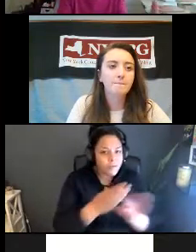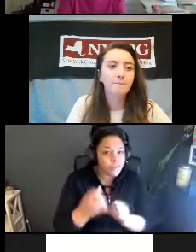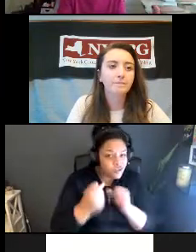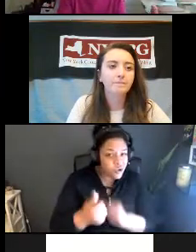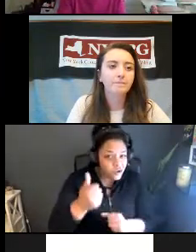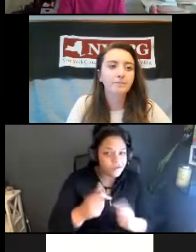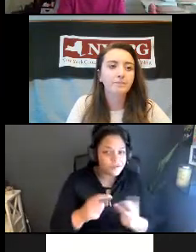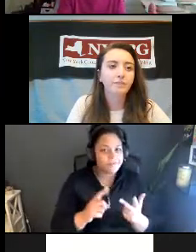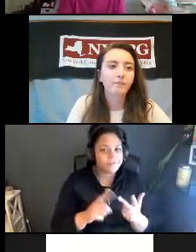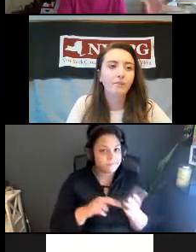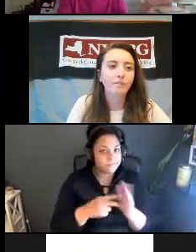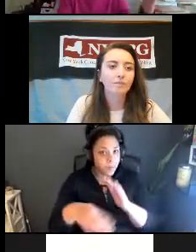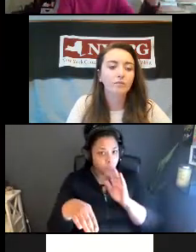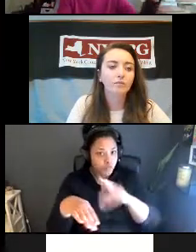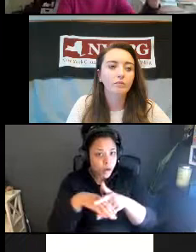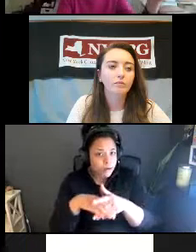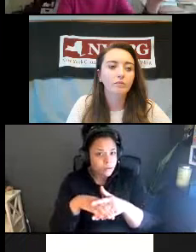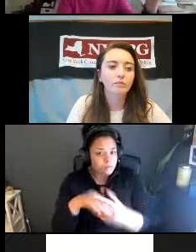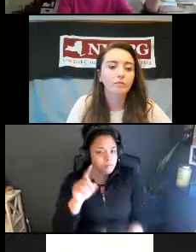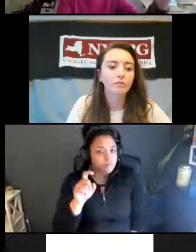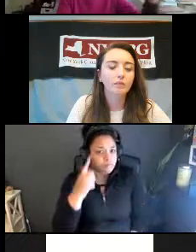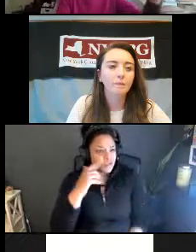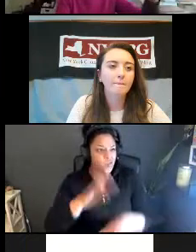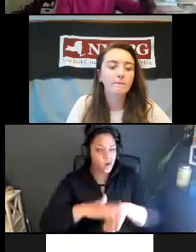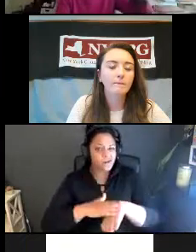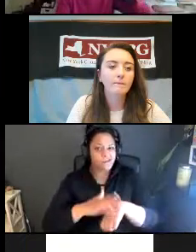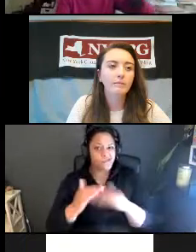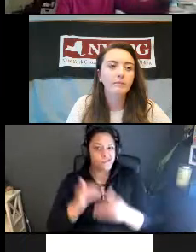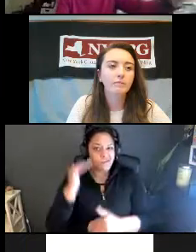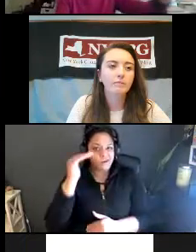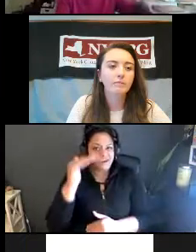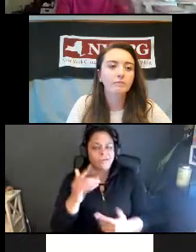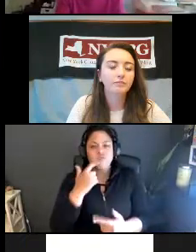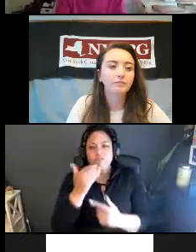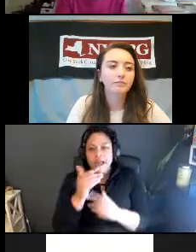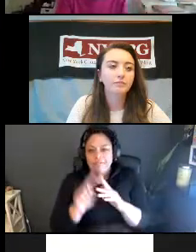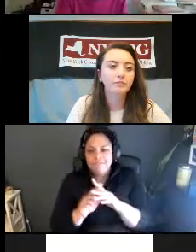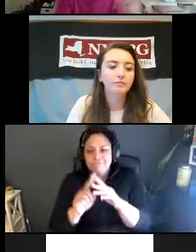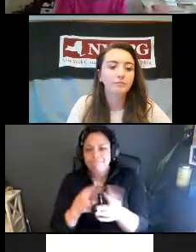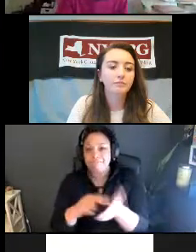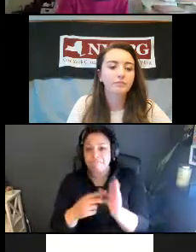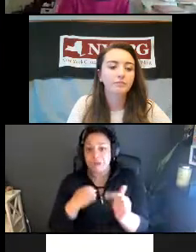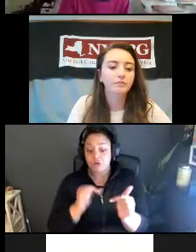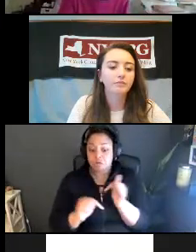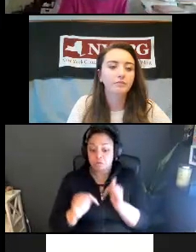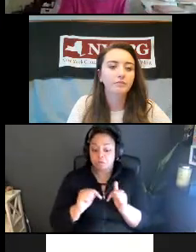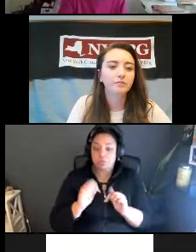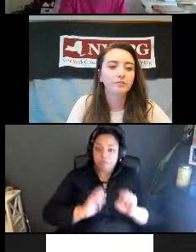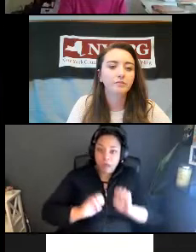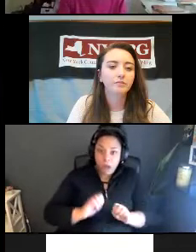a break from the gambling because some warning signs are creeping in, so just a timeout to reevaluate, or anything